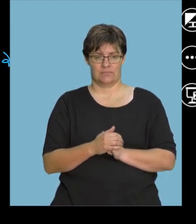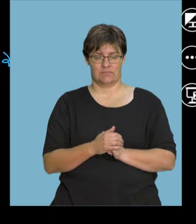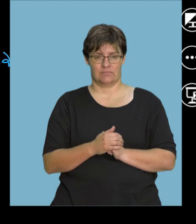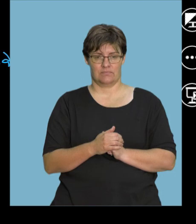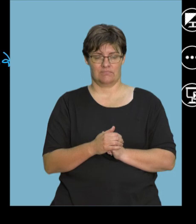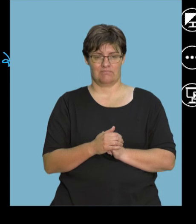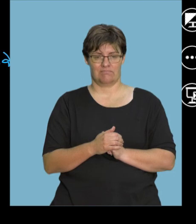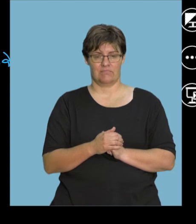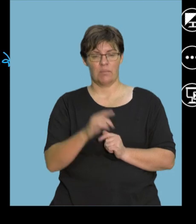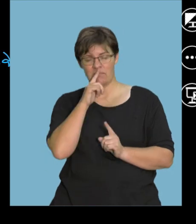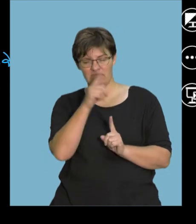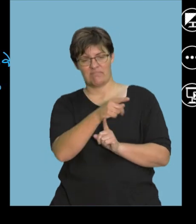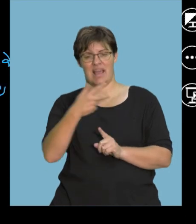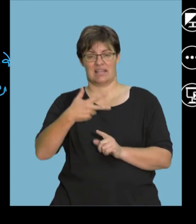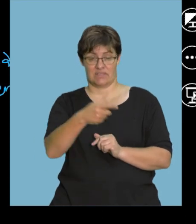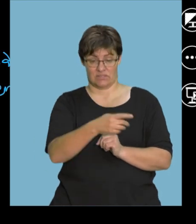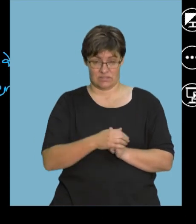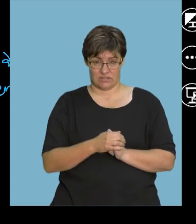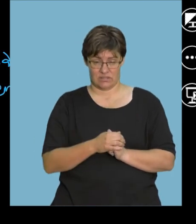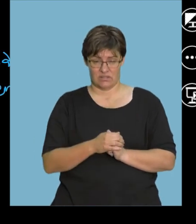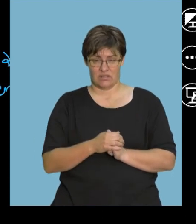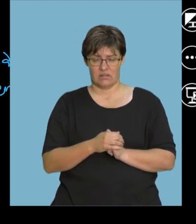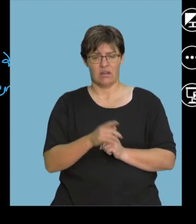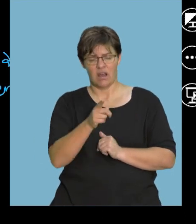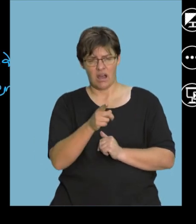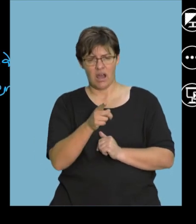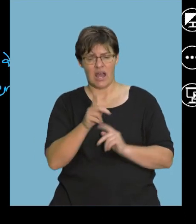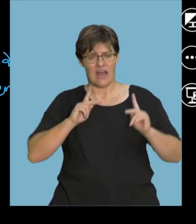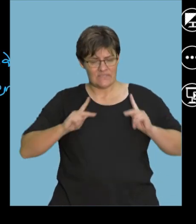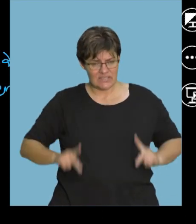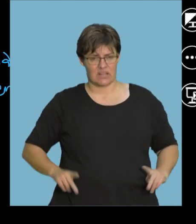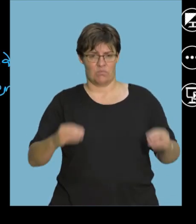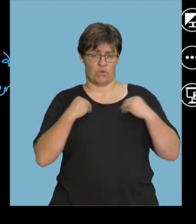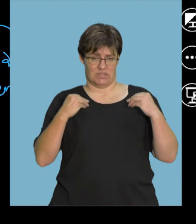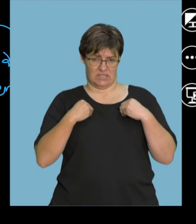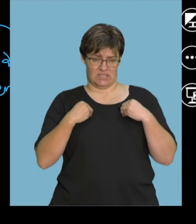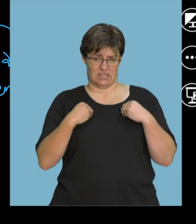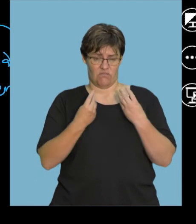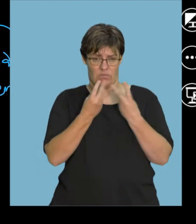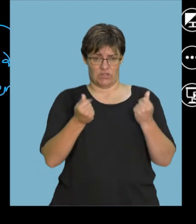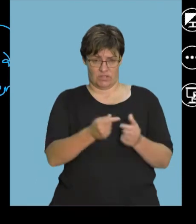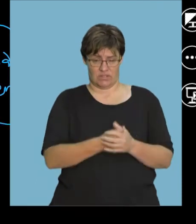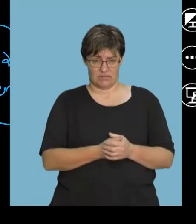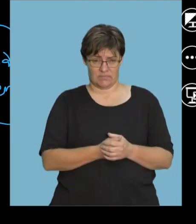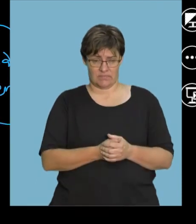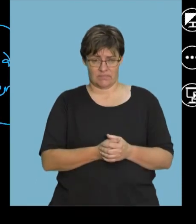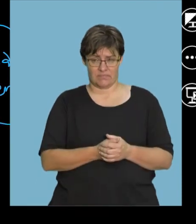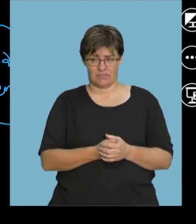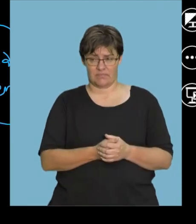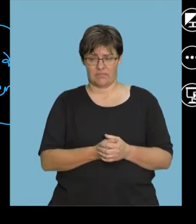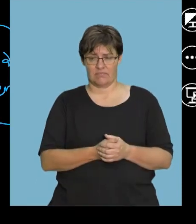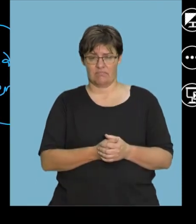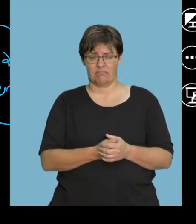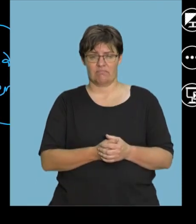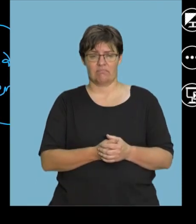non-magnetic materials. Okay. So this was in terms of classification, and this is essentially a physical property of